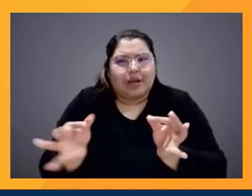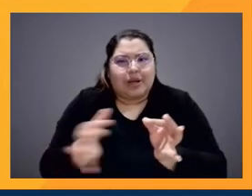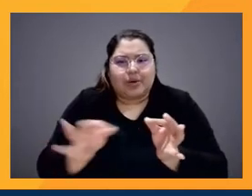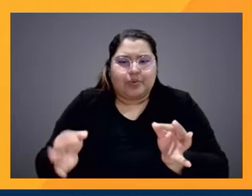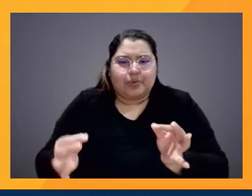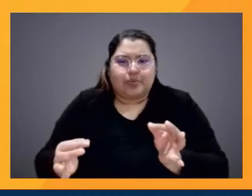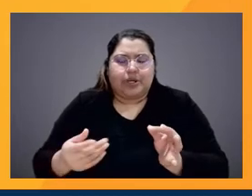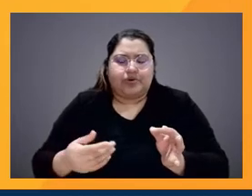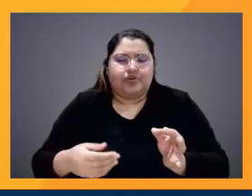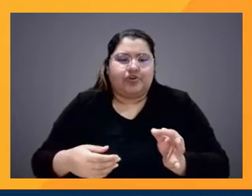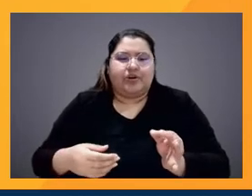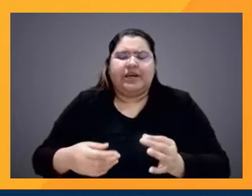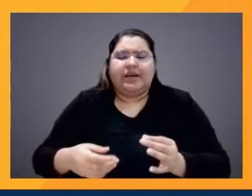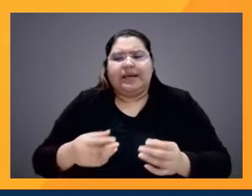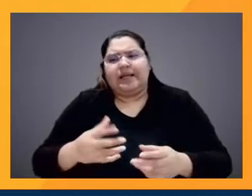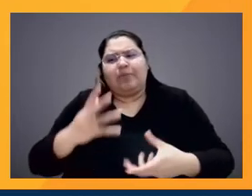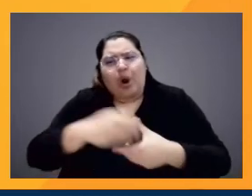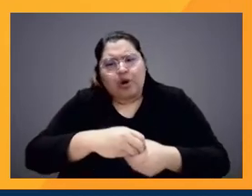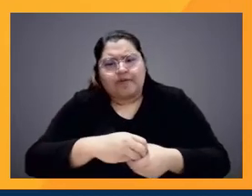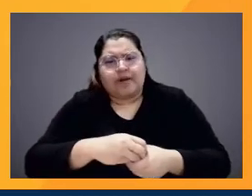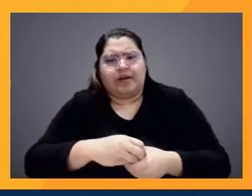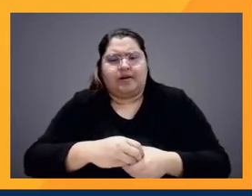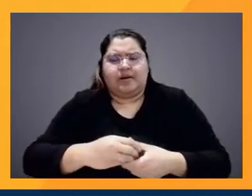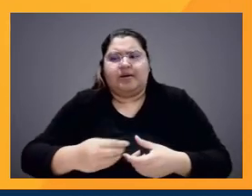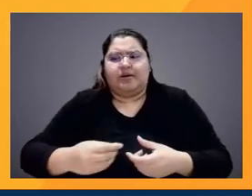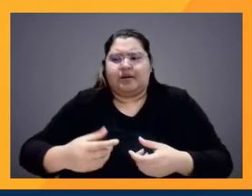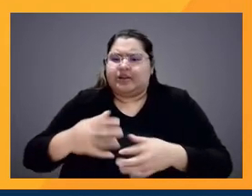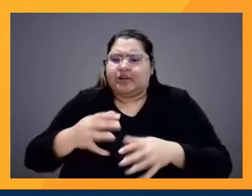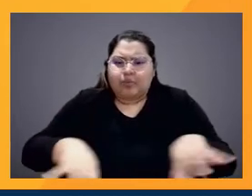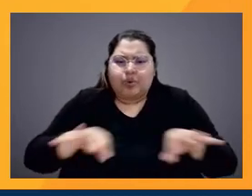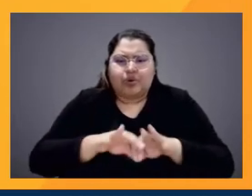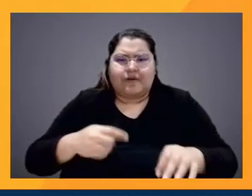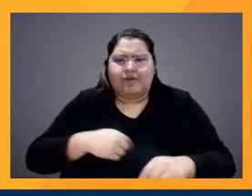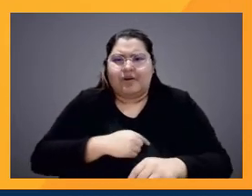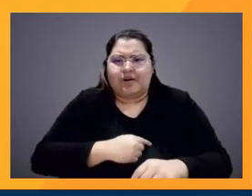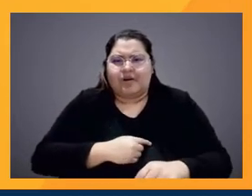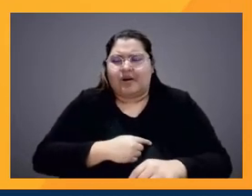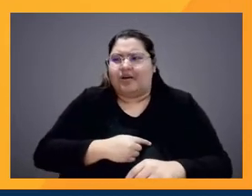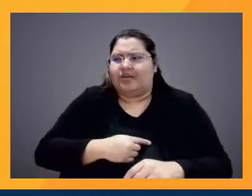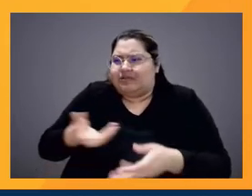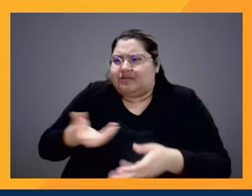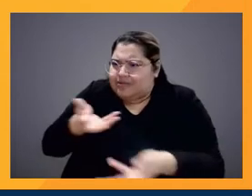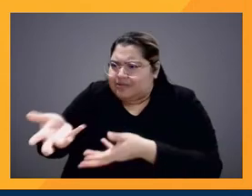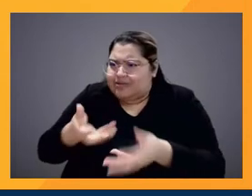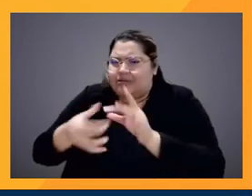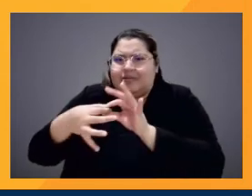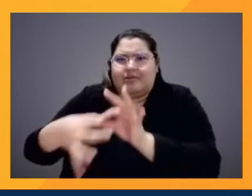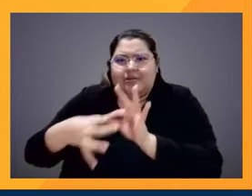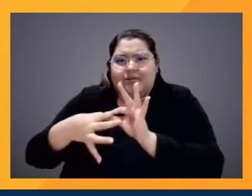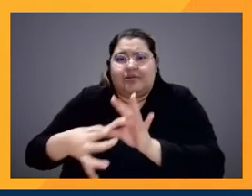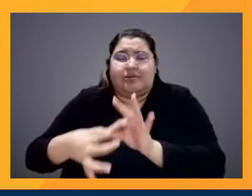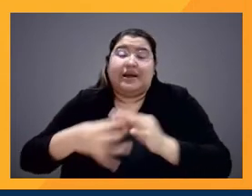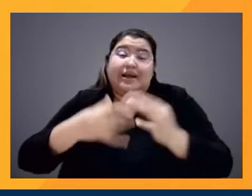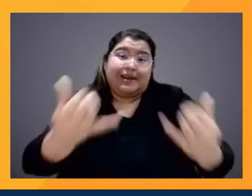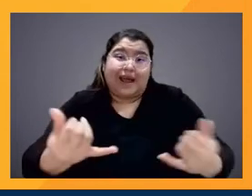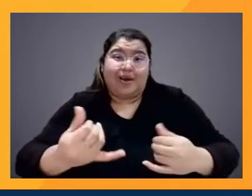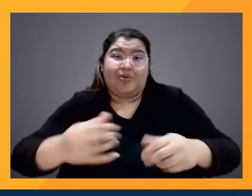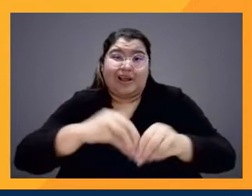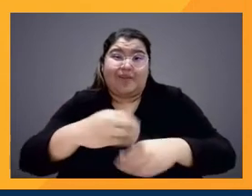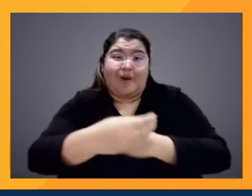successful is hard, and people study for a long time. And I think like many people face this problem with the additional barriers sometimes of